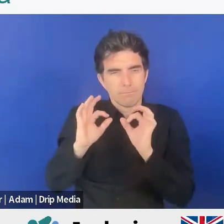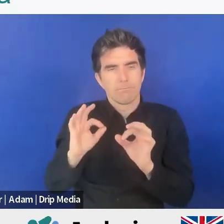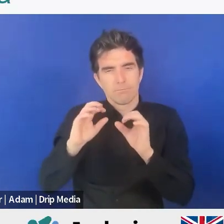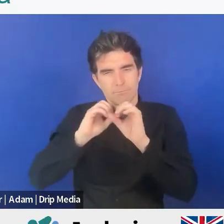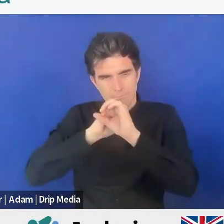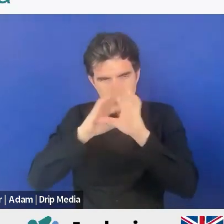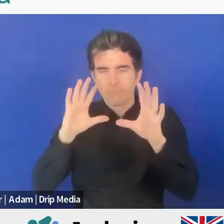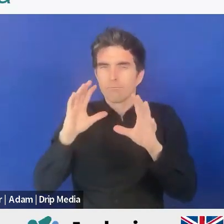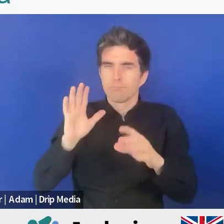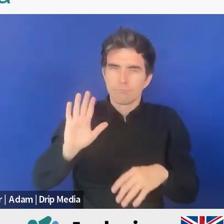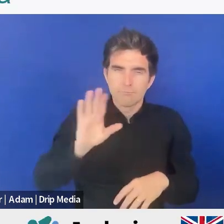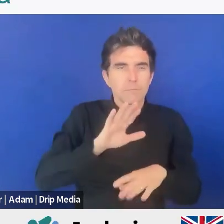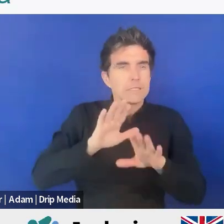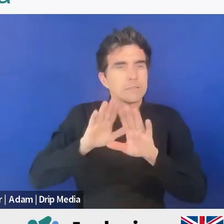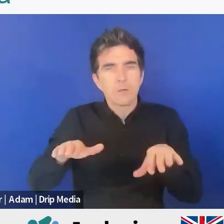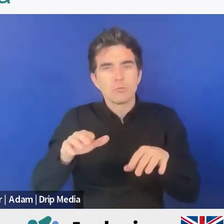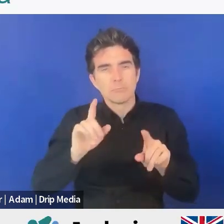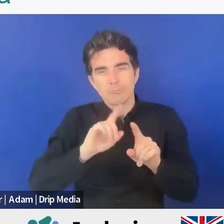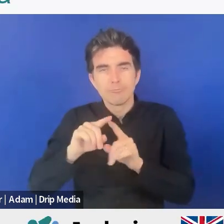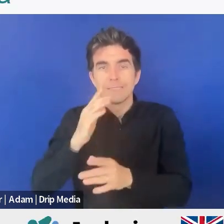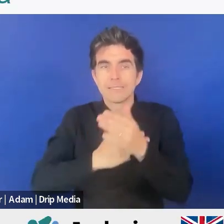the children with disabilities face.